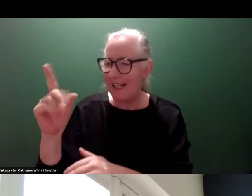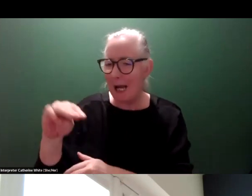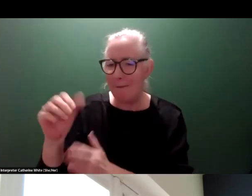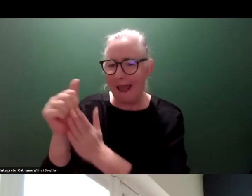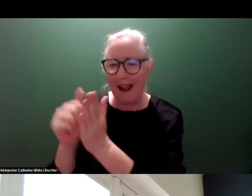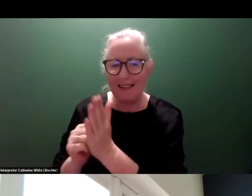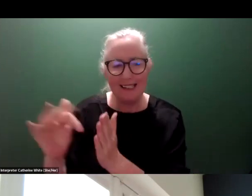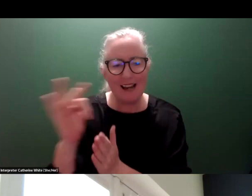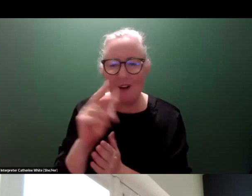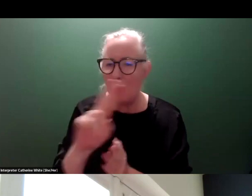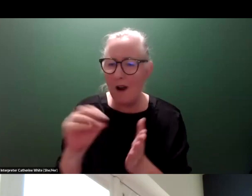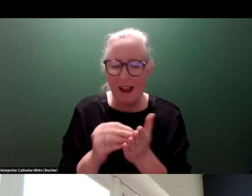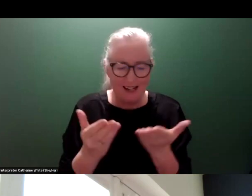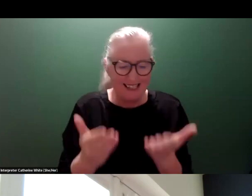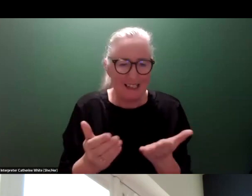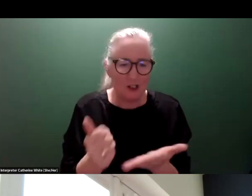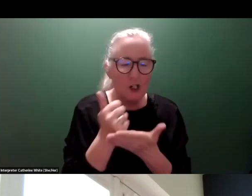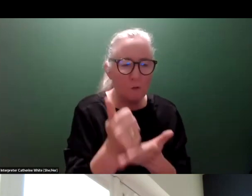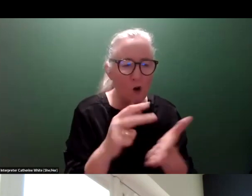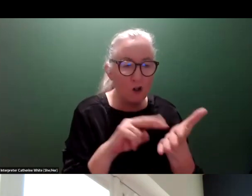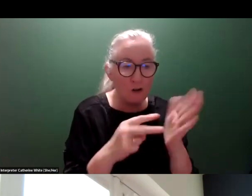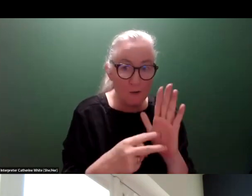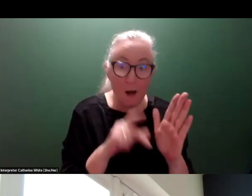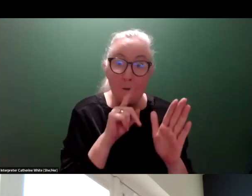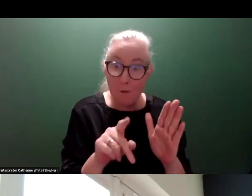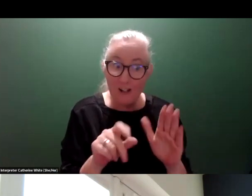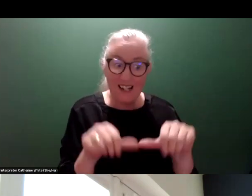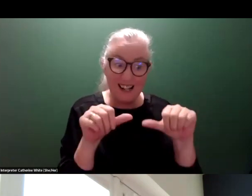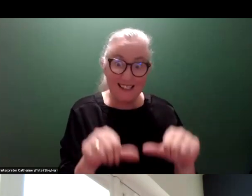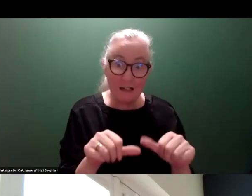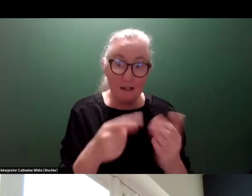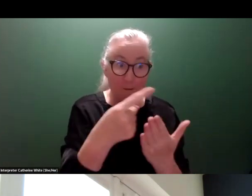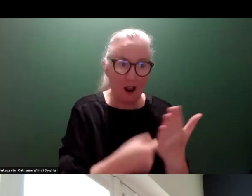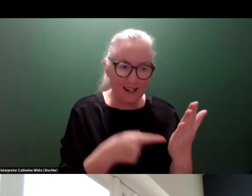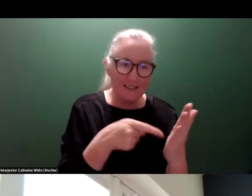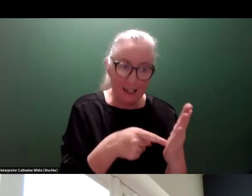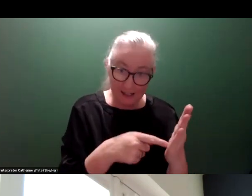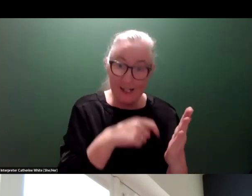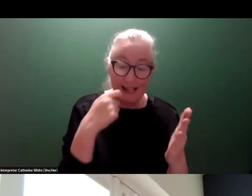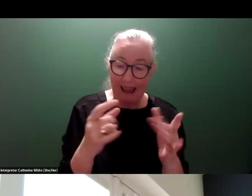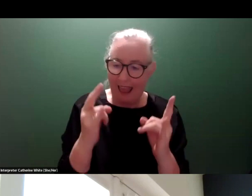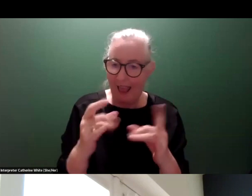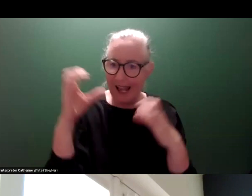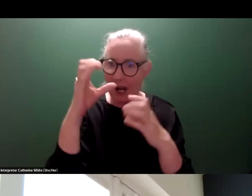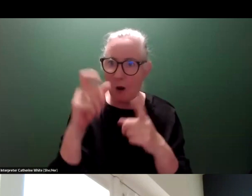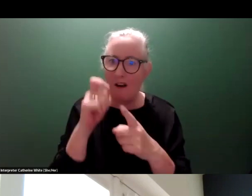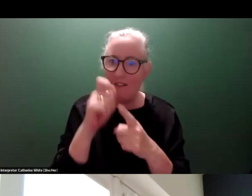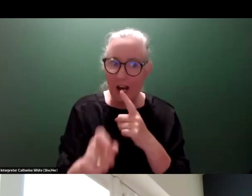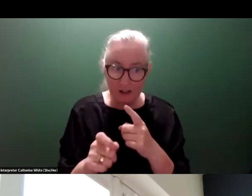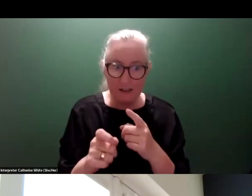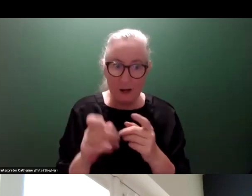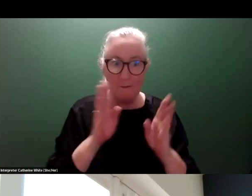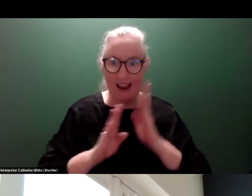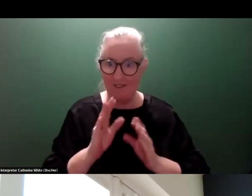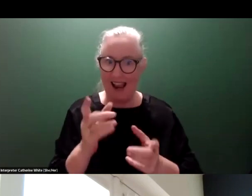an existing support arrangement, but the consent policy takes the position that healthcare professionals should act as if the decisions